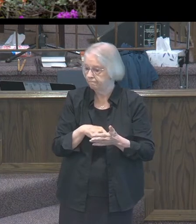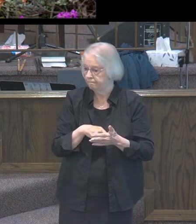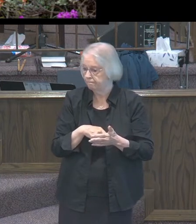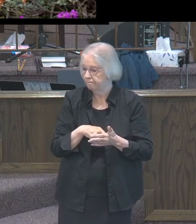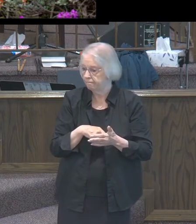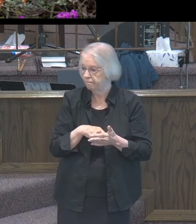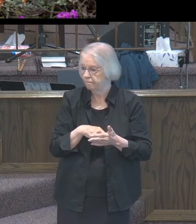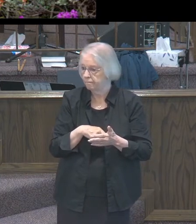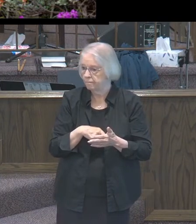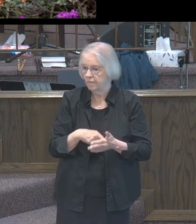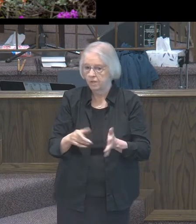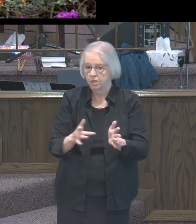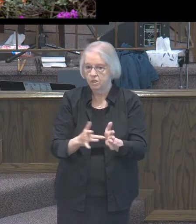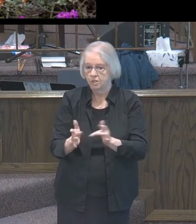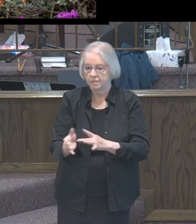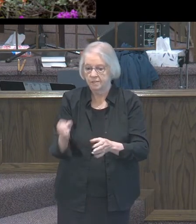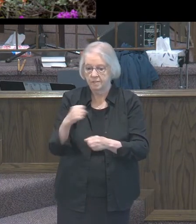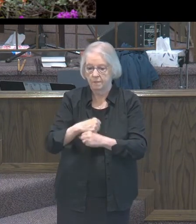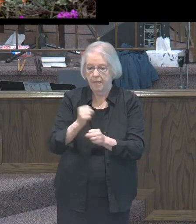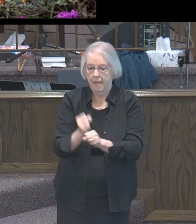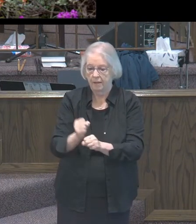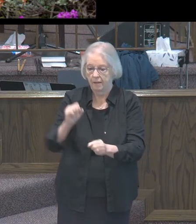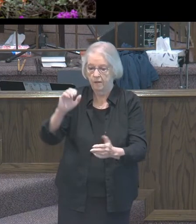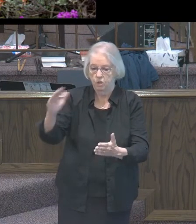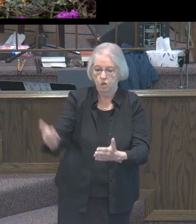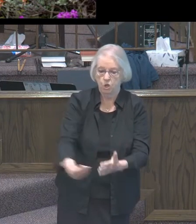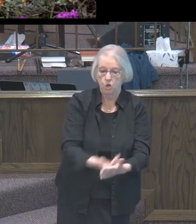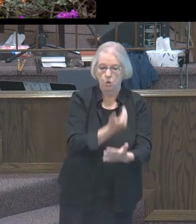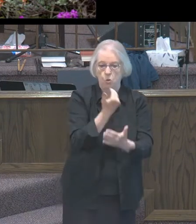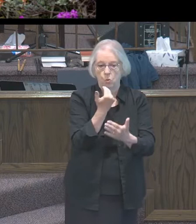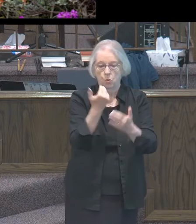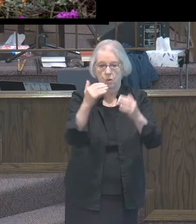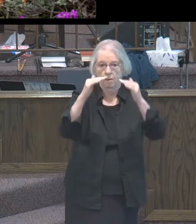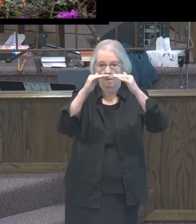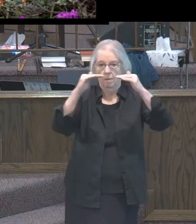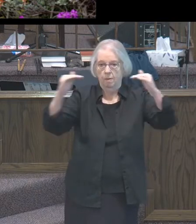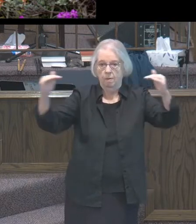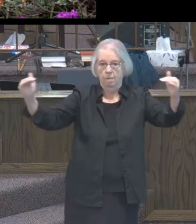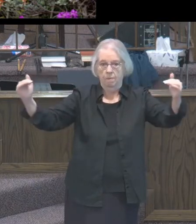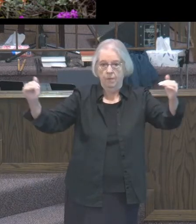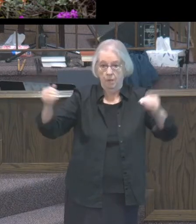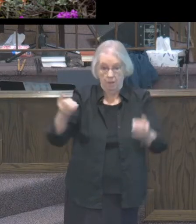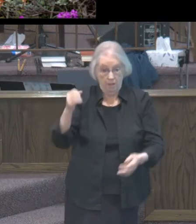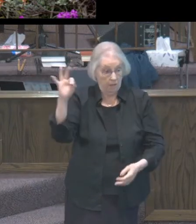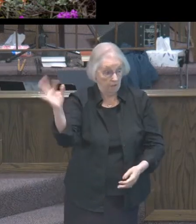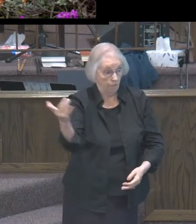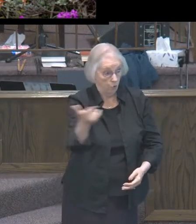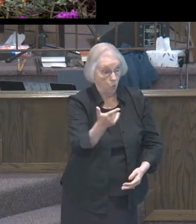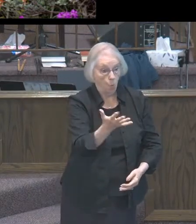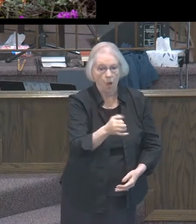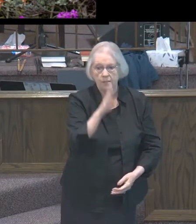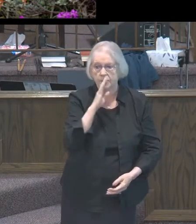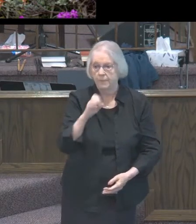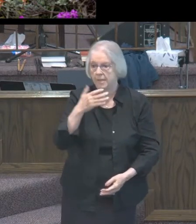there's a new world record. If you want to be seen as the best, if you want to be recognized as the